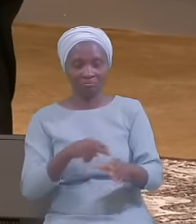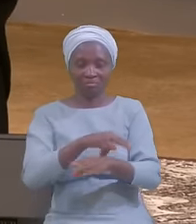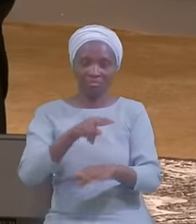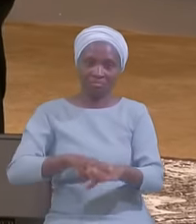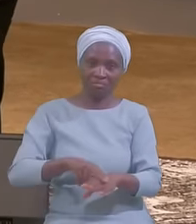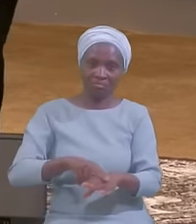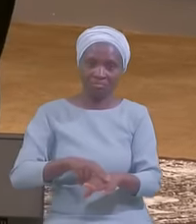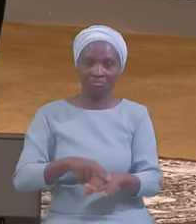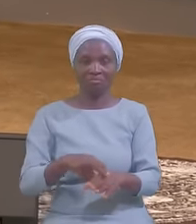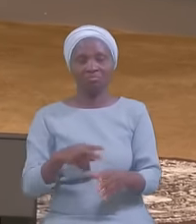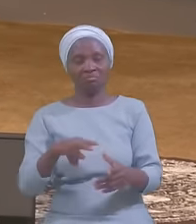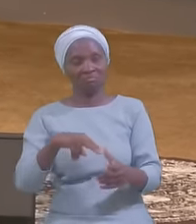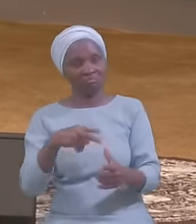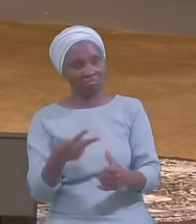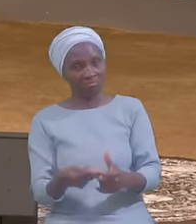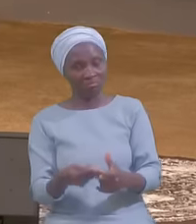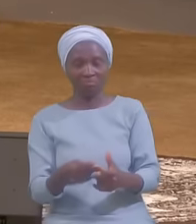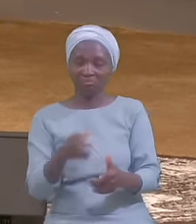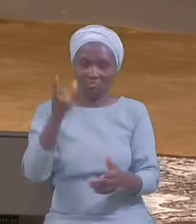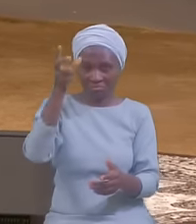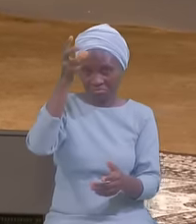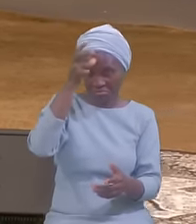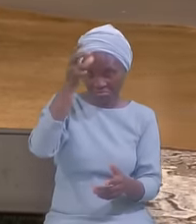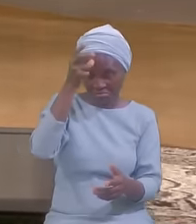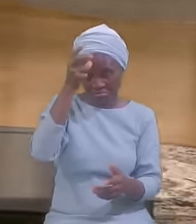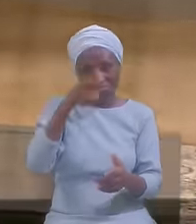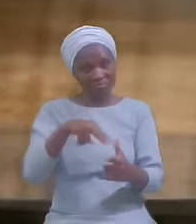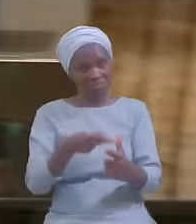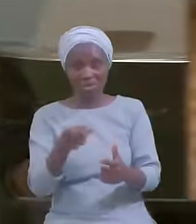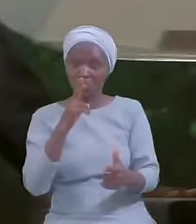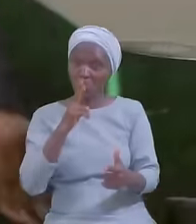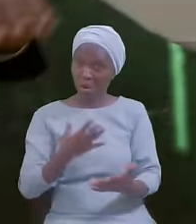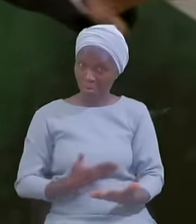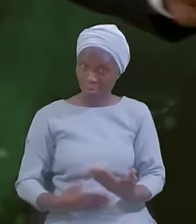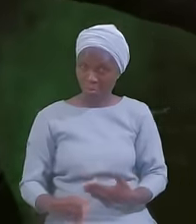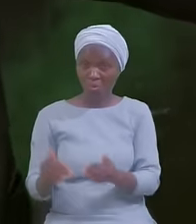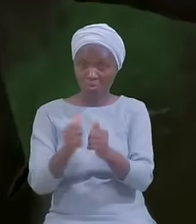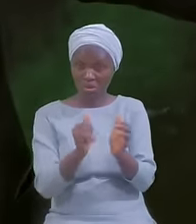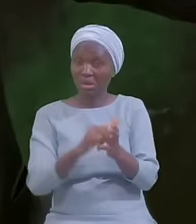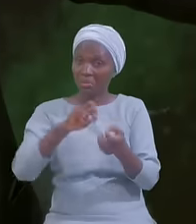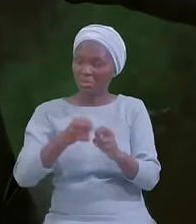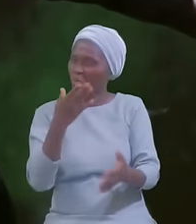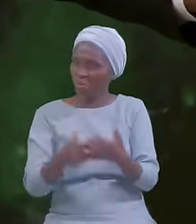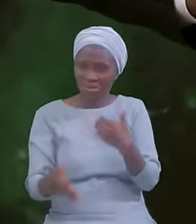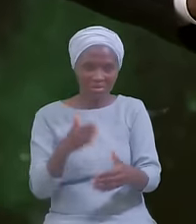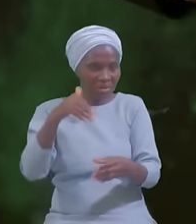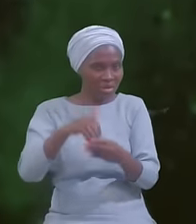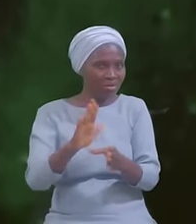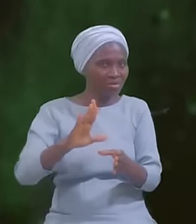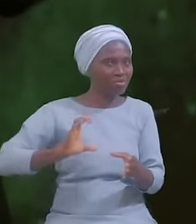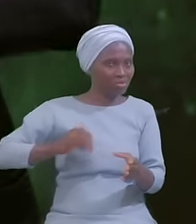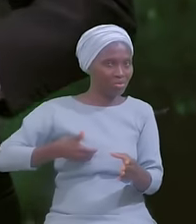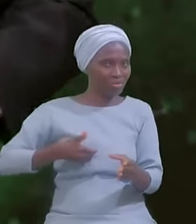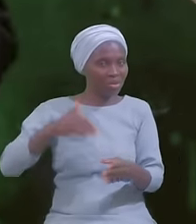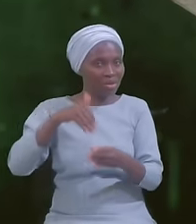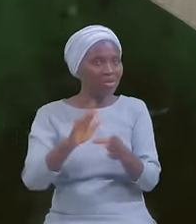it's devil, whether you were born like that, whatever it is, in your soul, in your